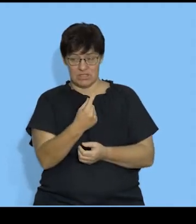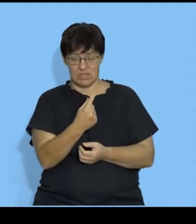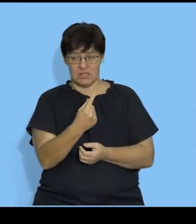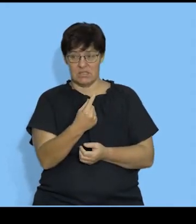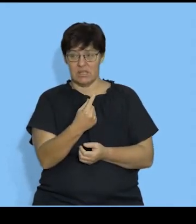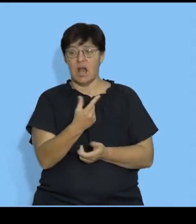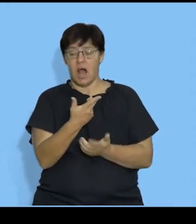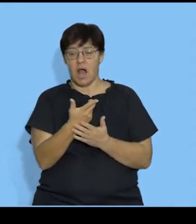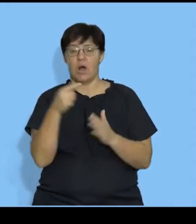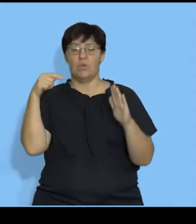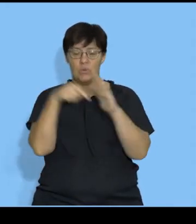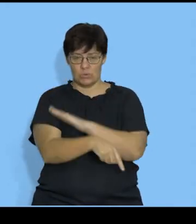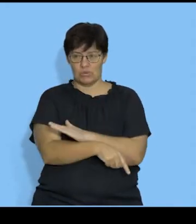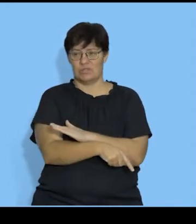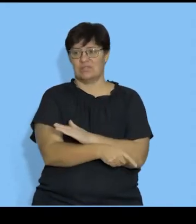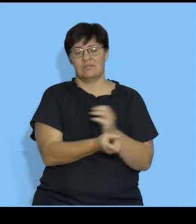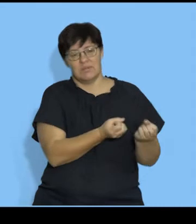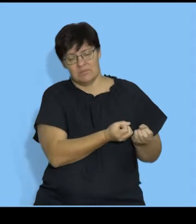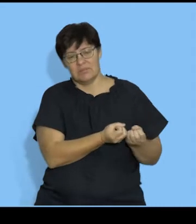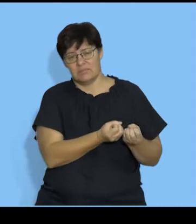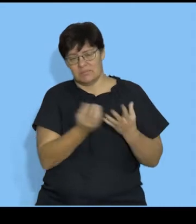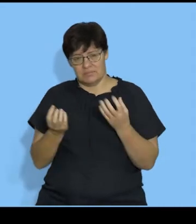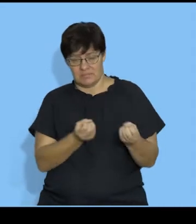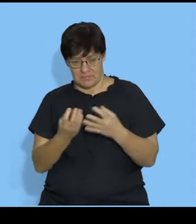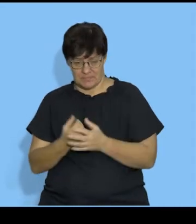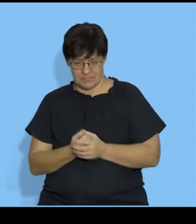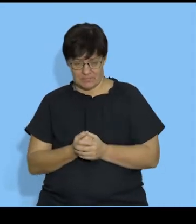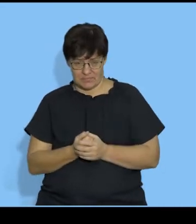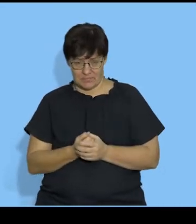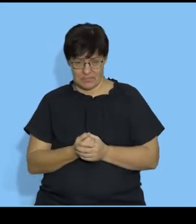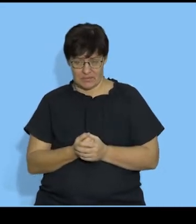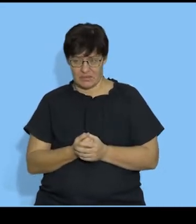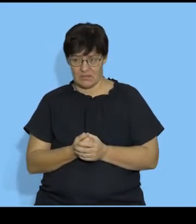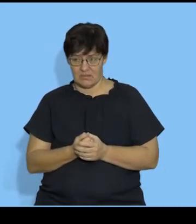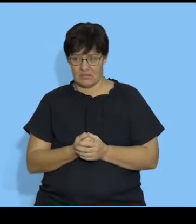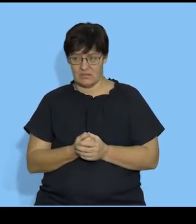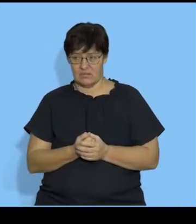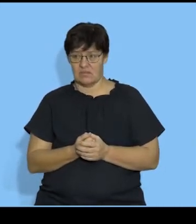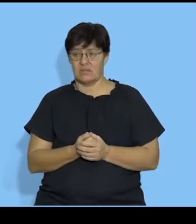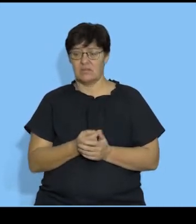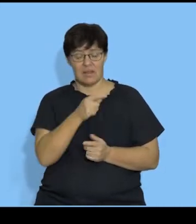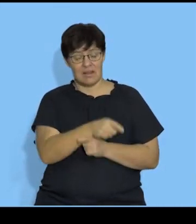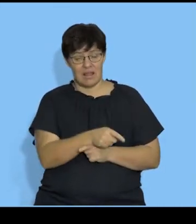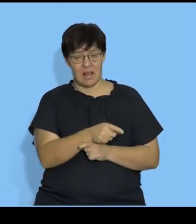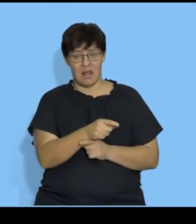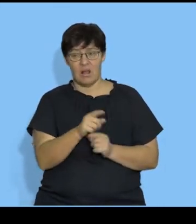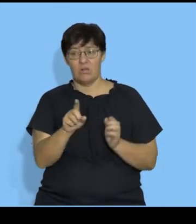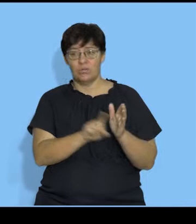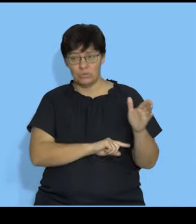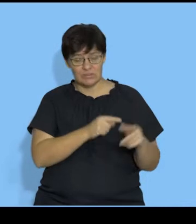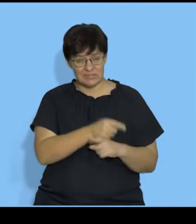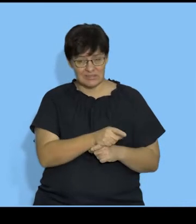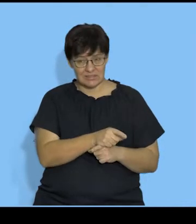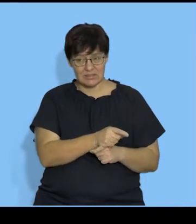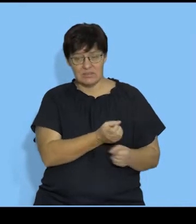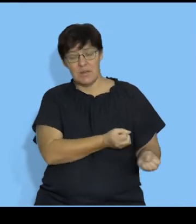magnesium is actually the substance that undergoes oxidation. And when a substance undergoes oxidation, it actually loses